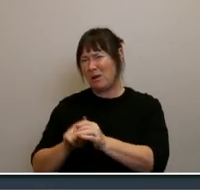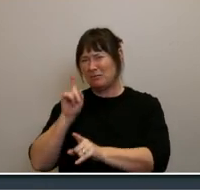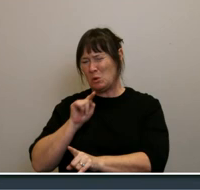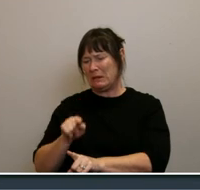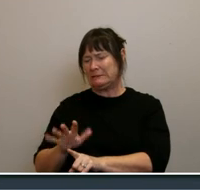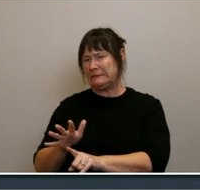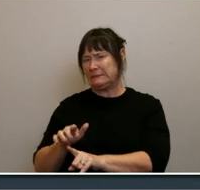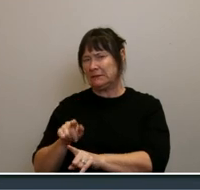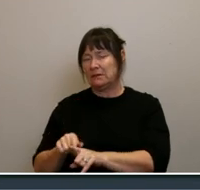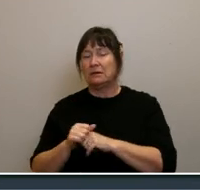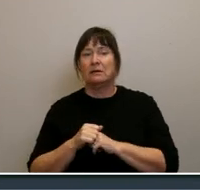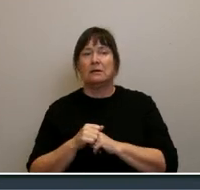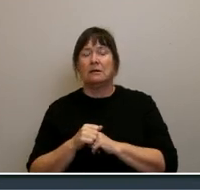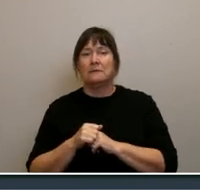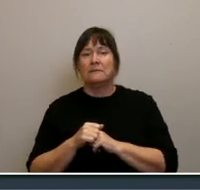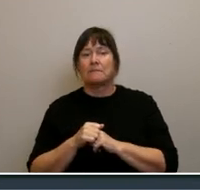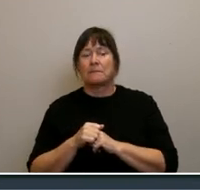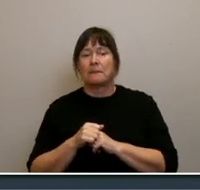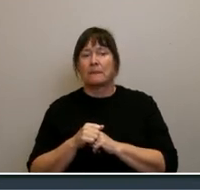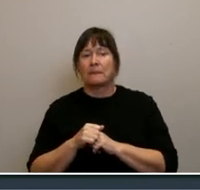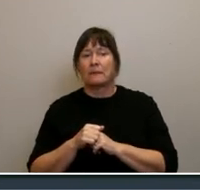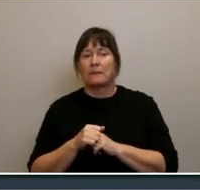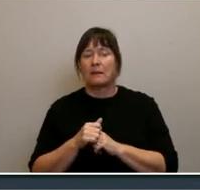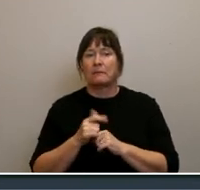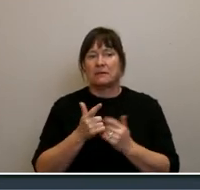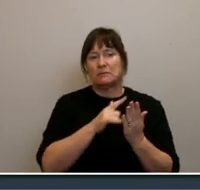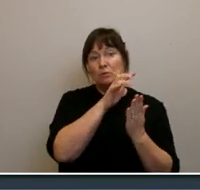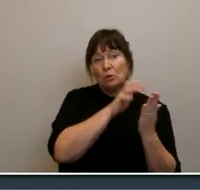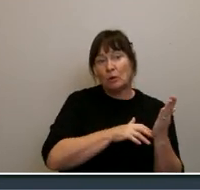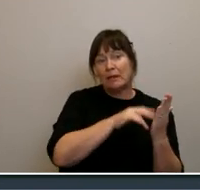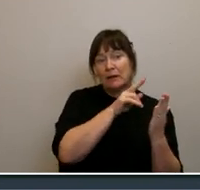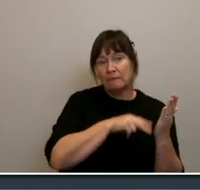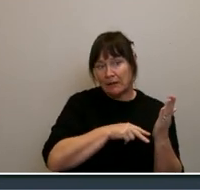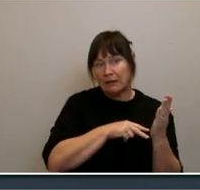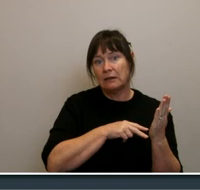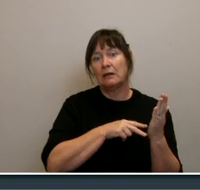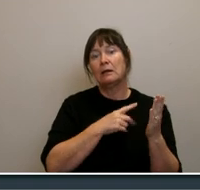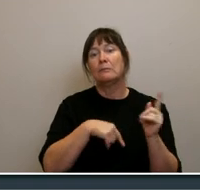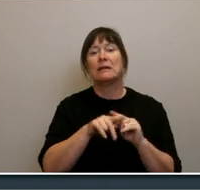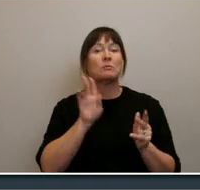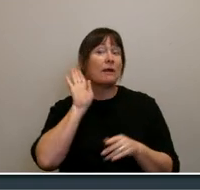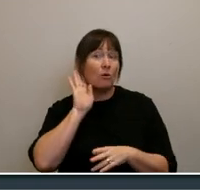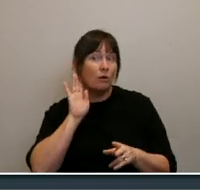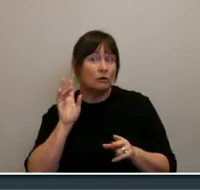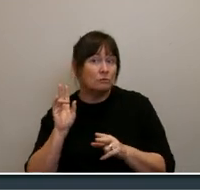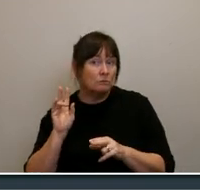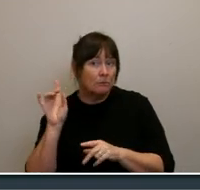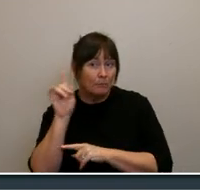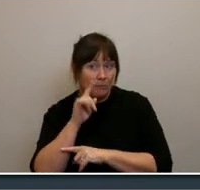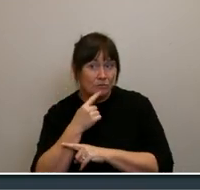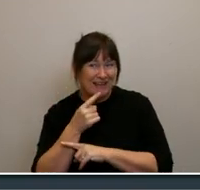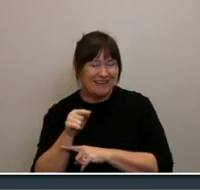based on what I've heard and what documentation is publicly available. So